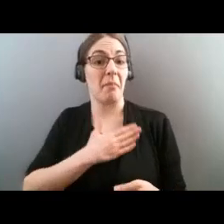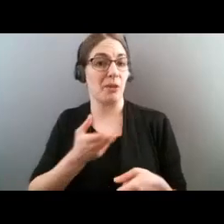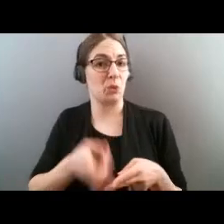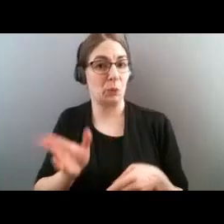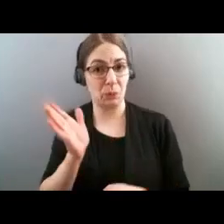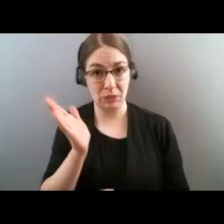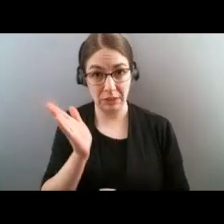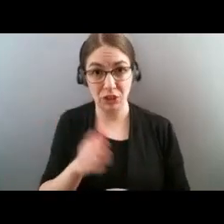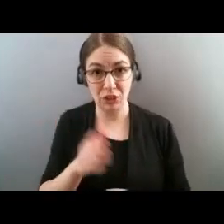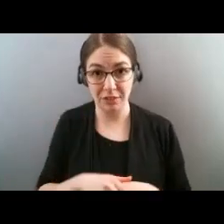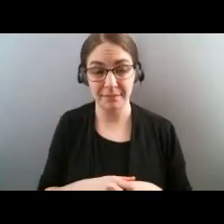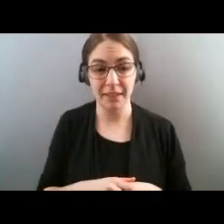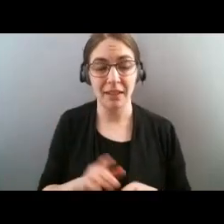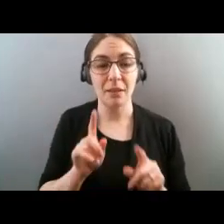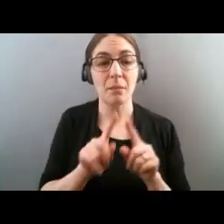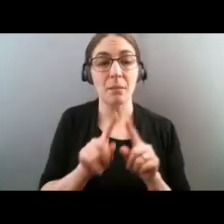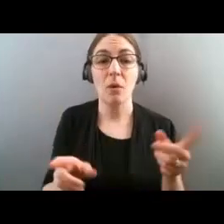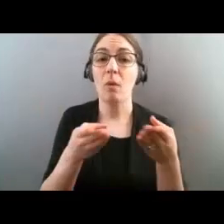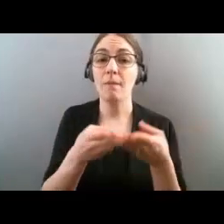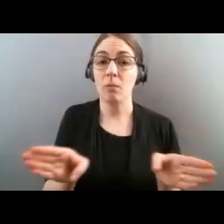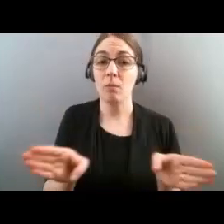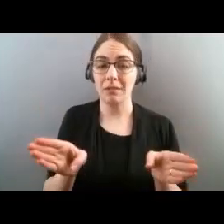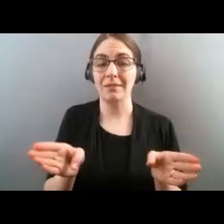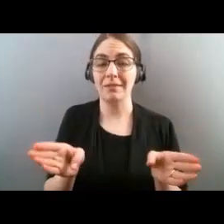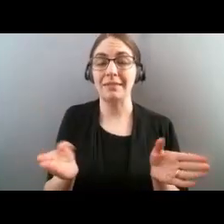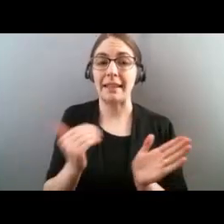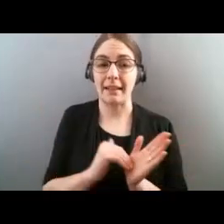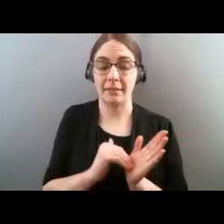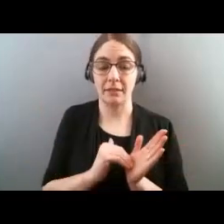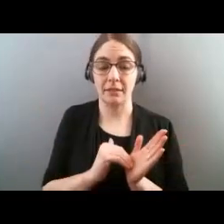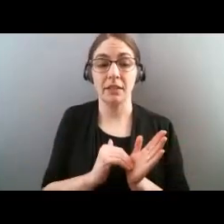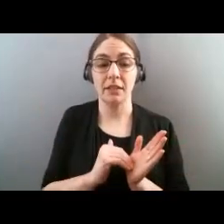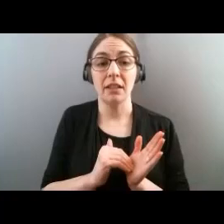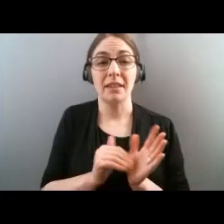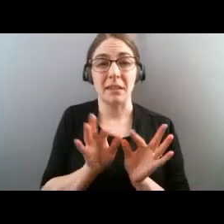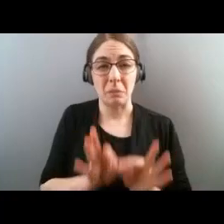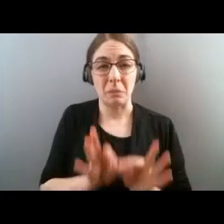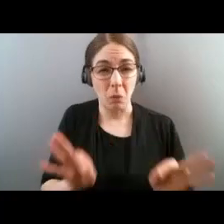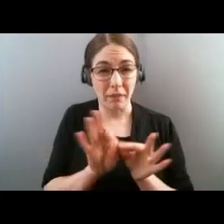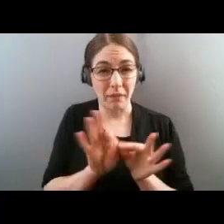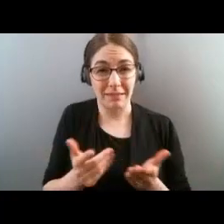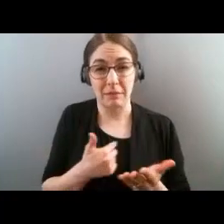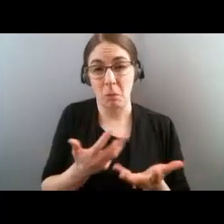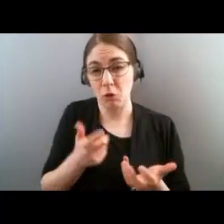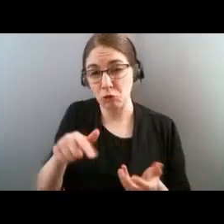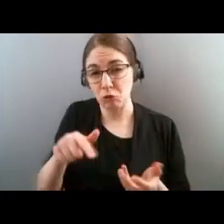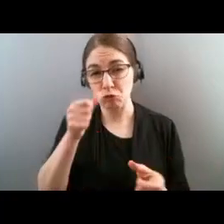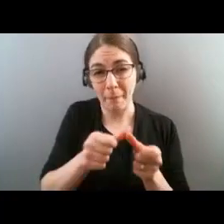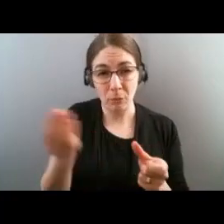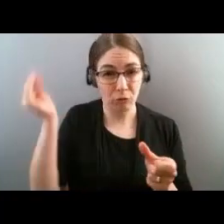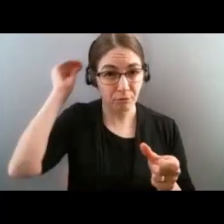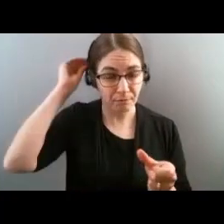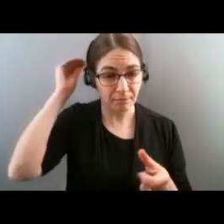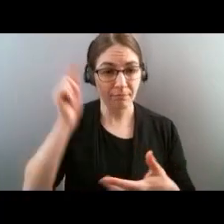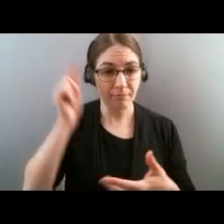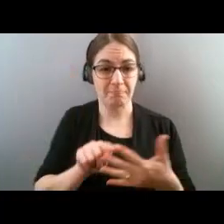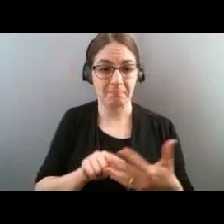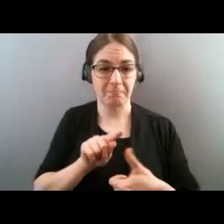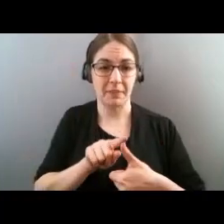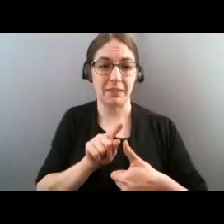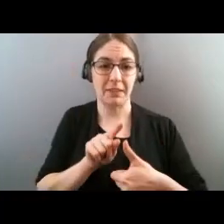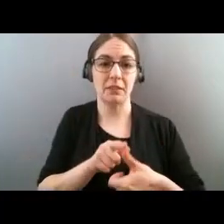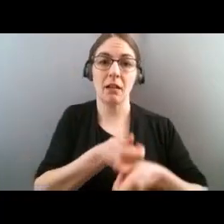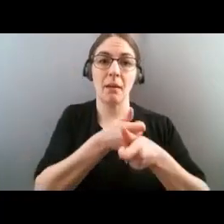presentation. But overall, again, the key takeaways is, first of all, there's that compliance deadline at